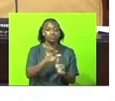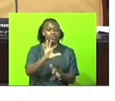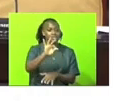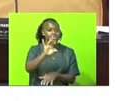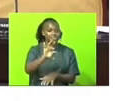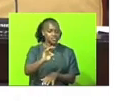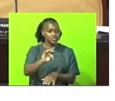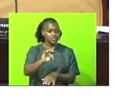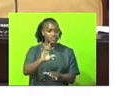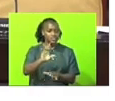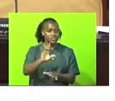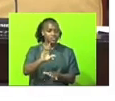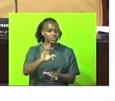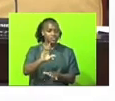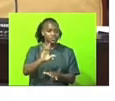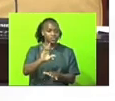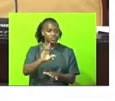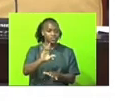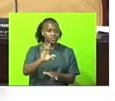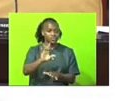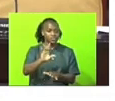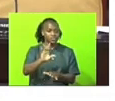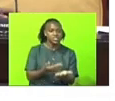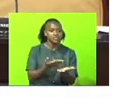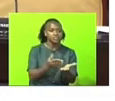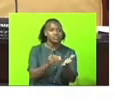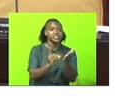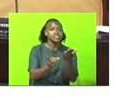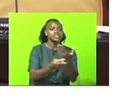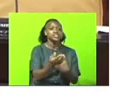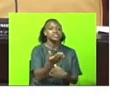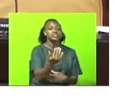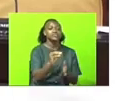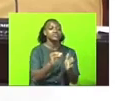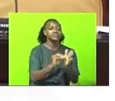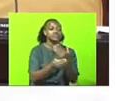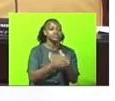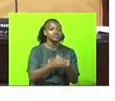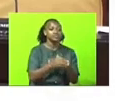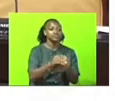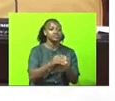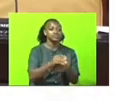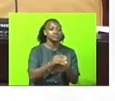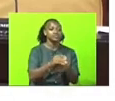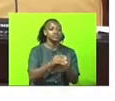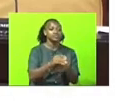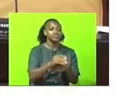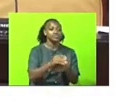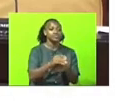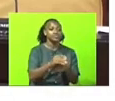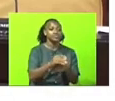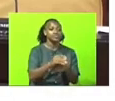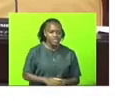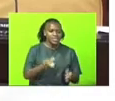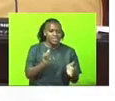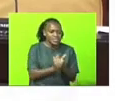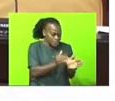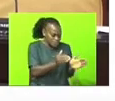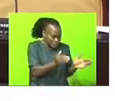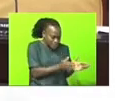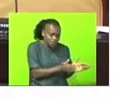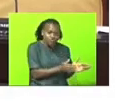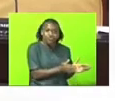Mr. Siama. In his situation, when he filed to go